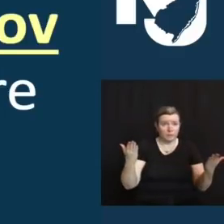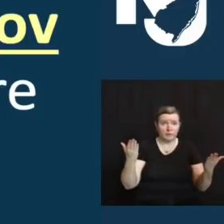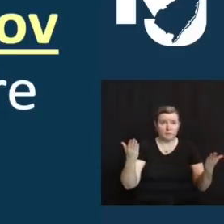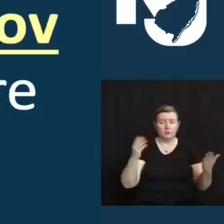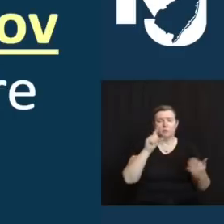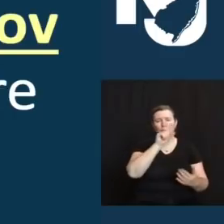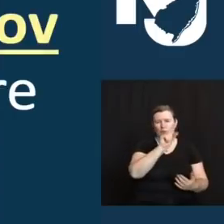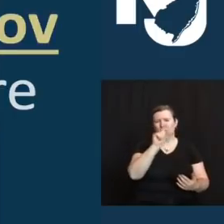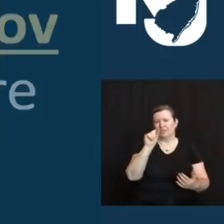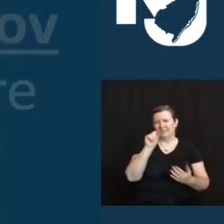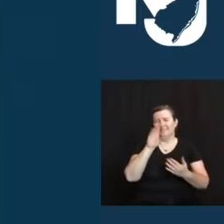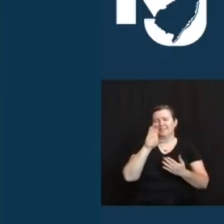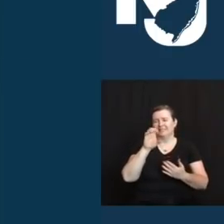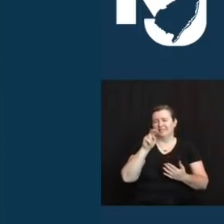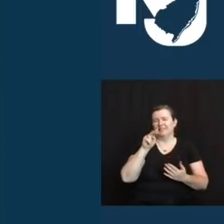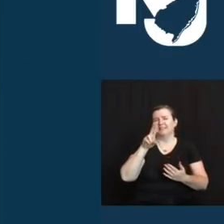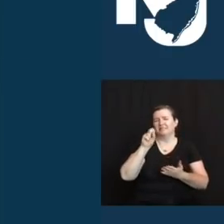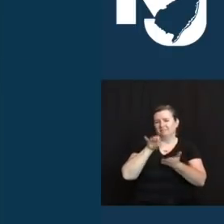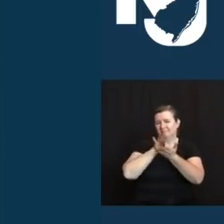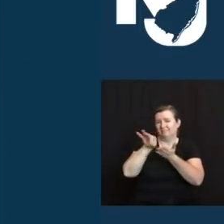census. As of this week,